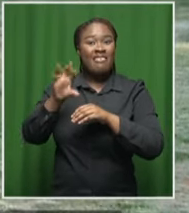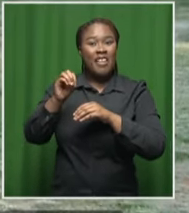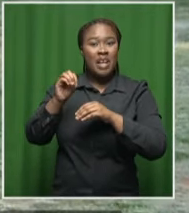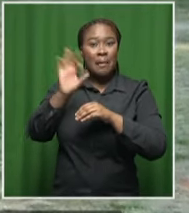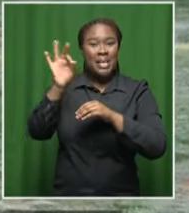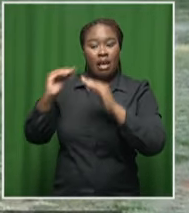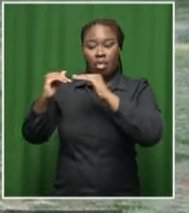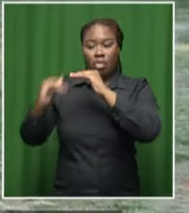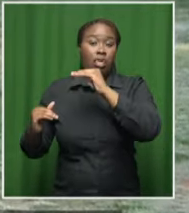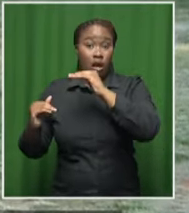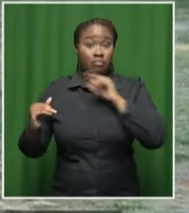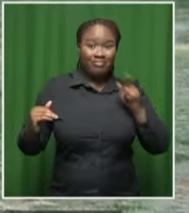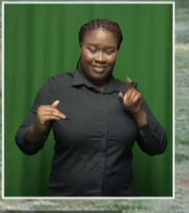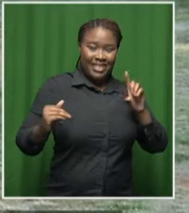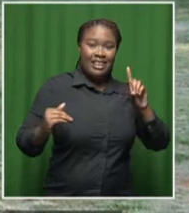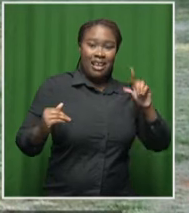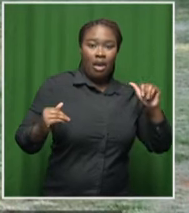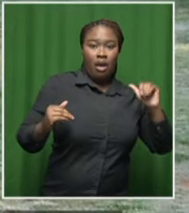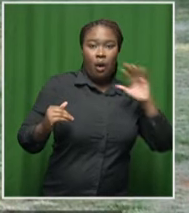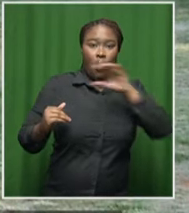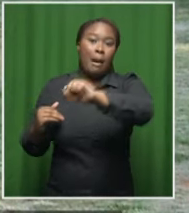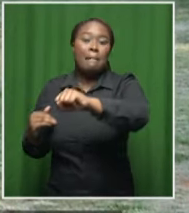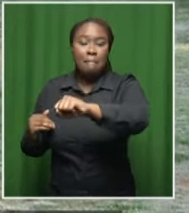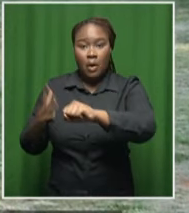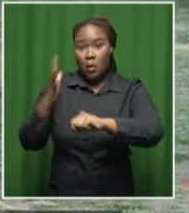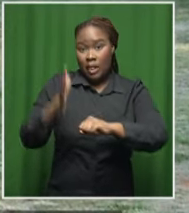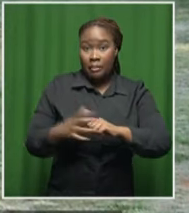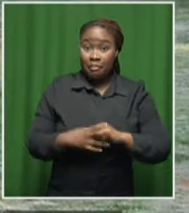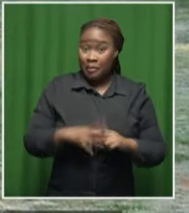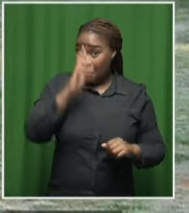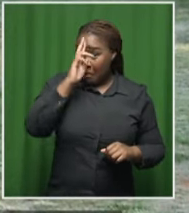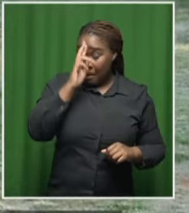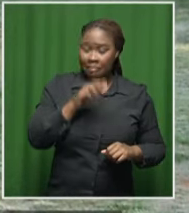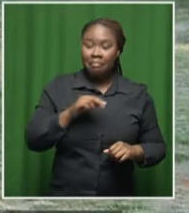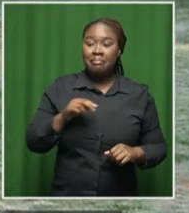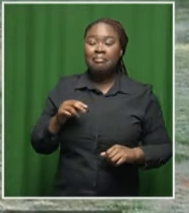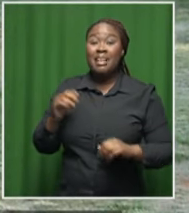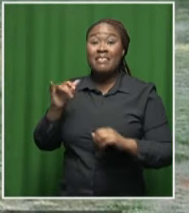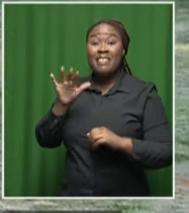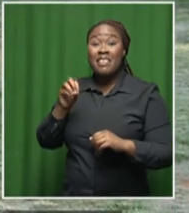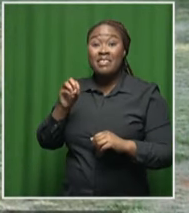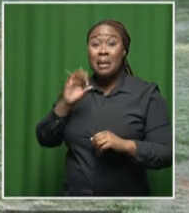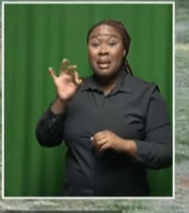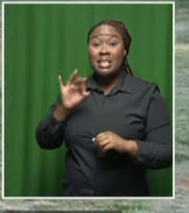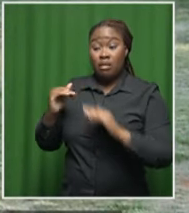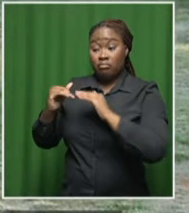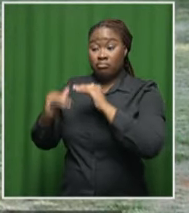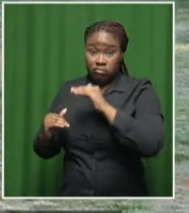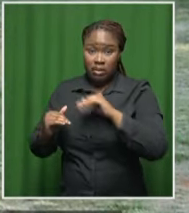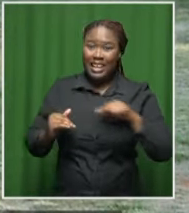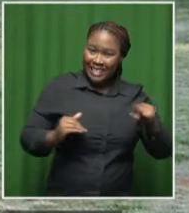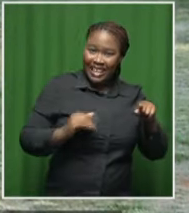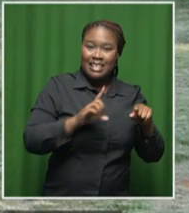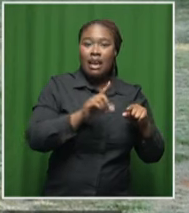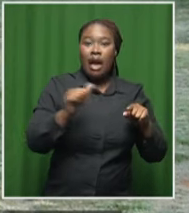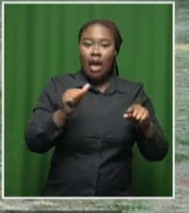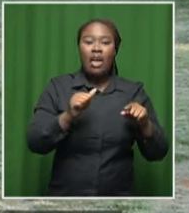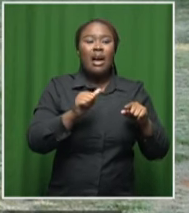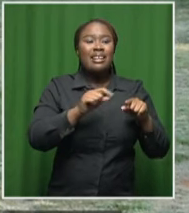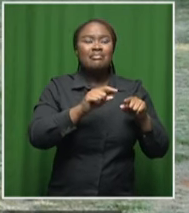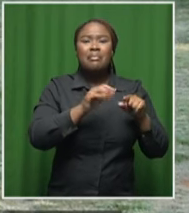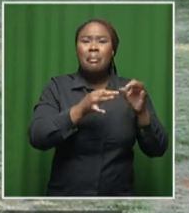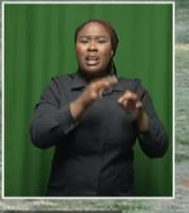is also part of a pre-coalition pact alongside with other 11 political parties. And of course, the whole aim